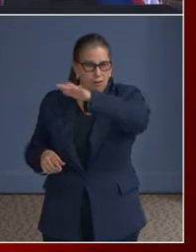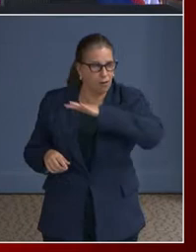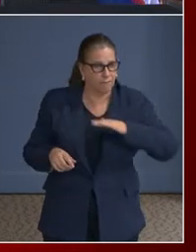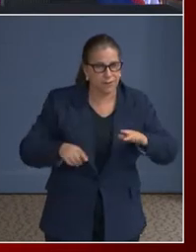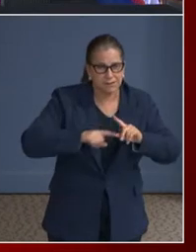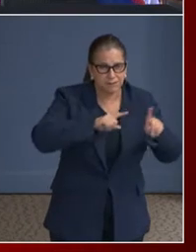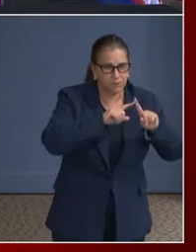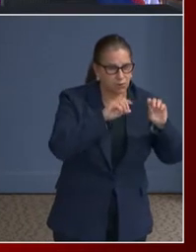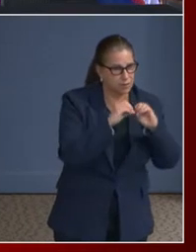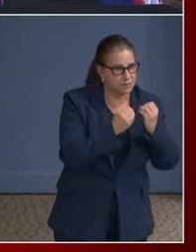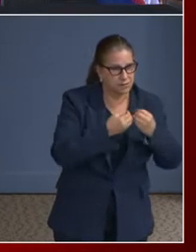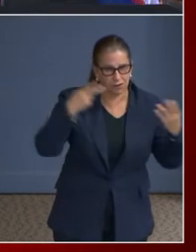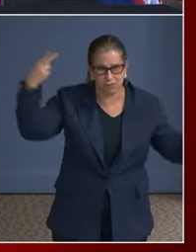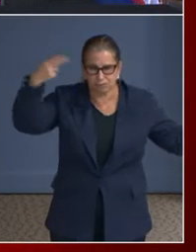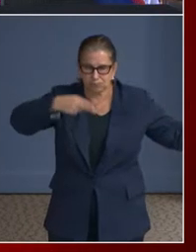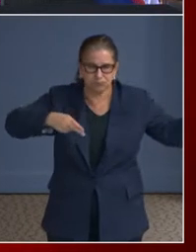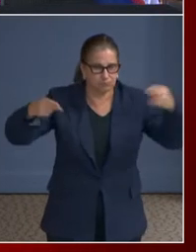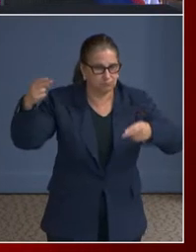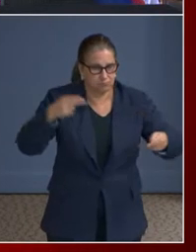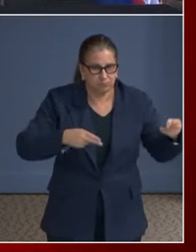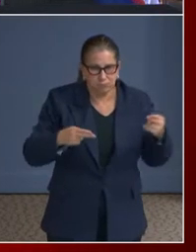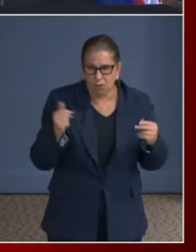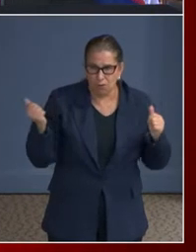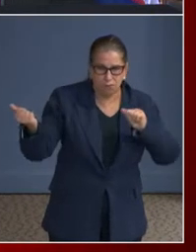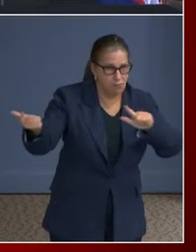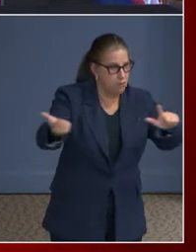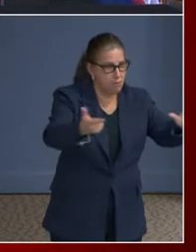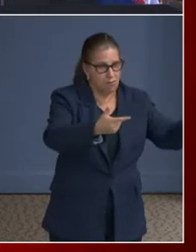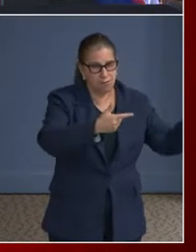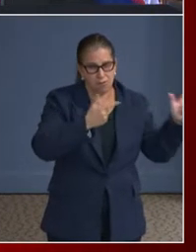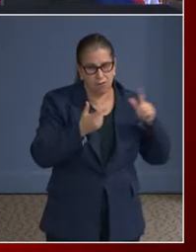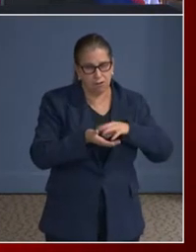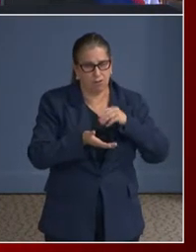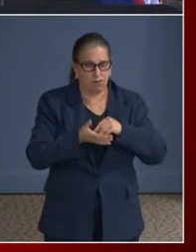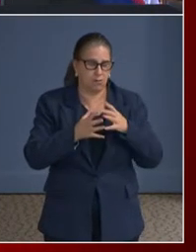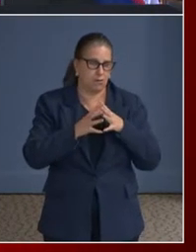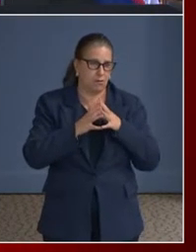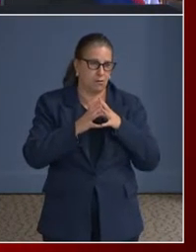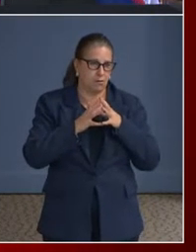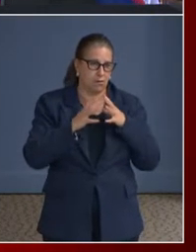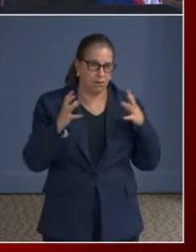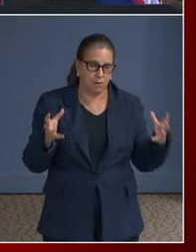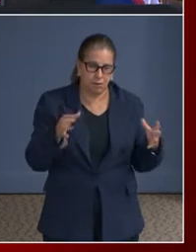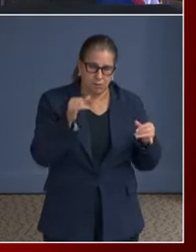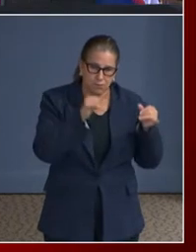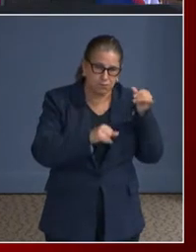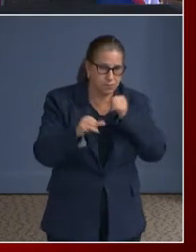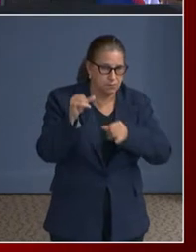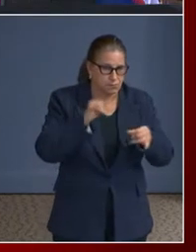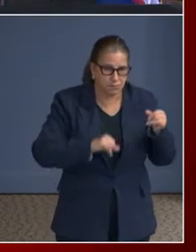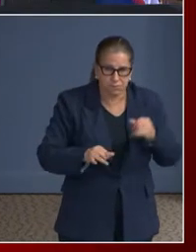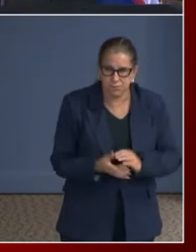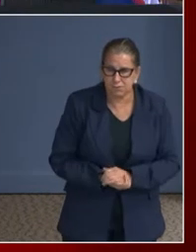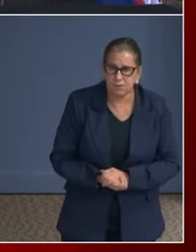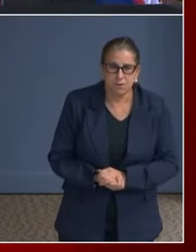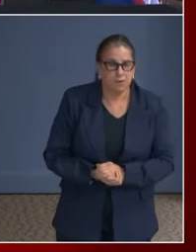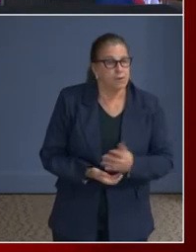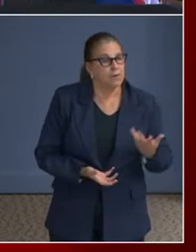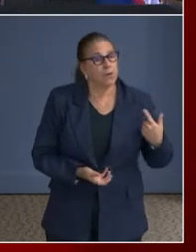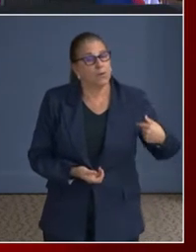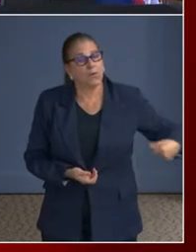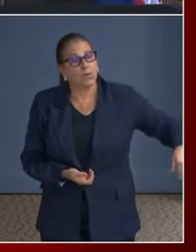in our nation to learn as much as they possibly can, to provide the best care to their patients, to their clients, to